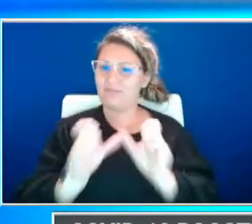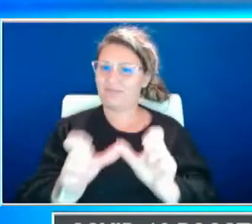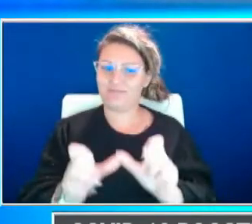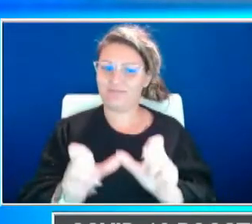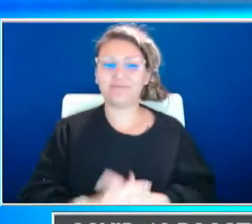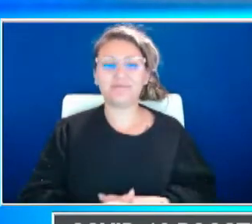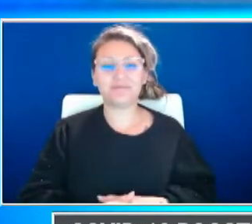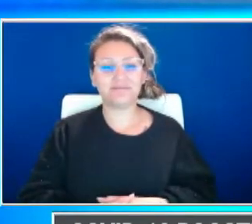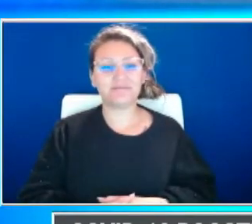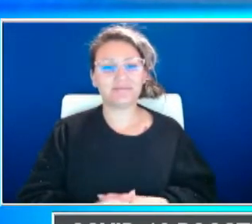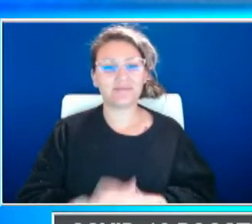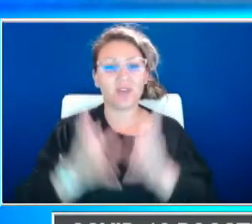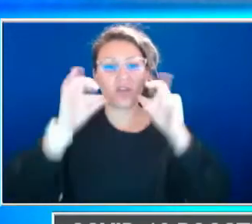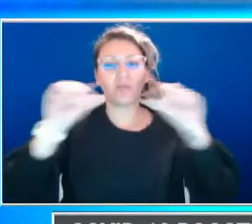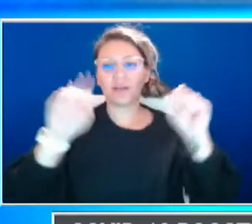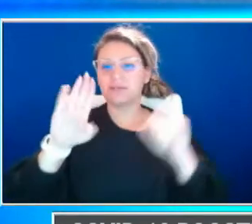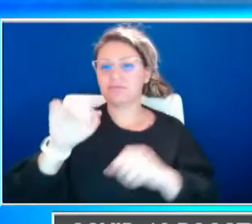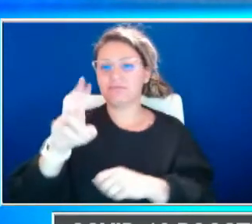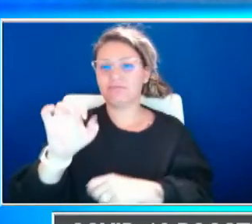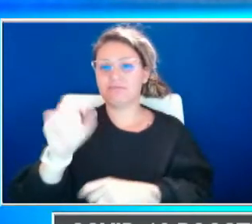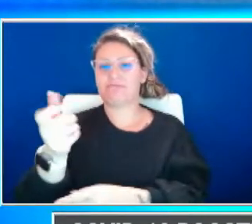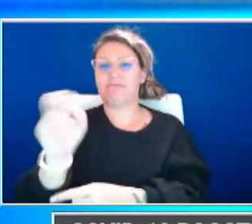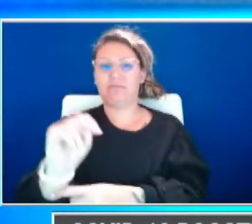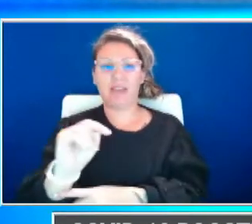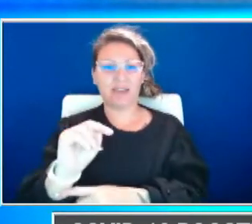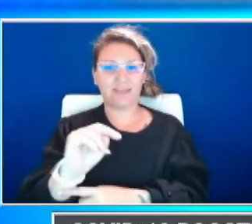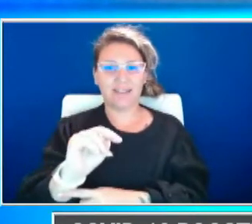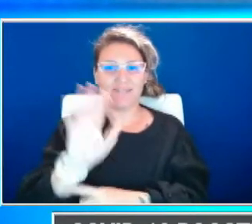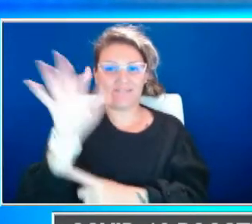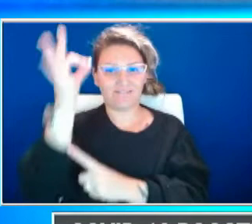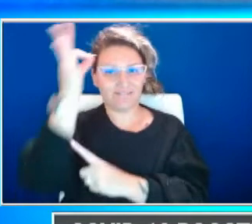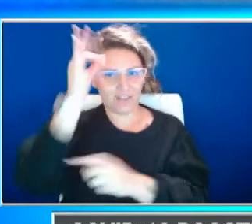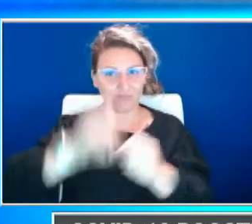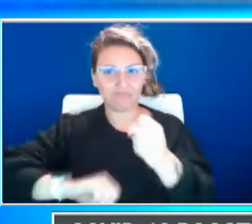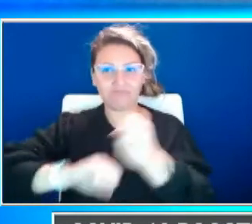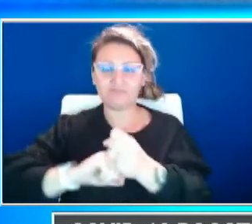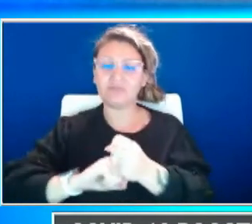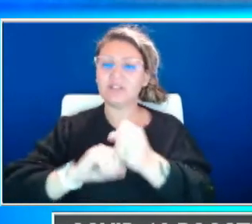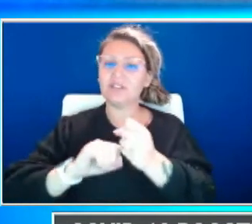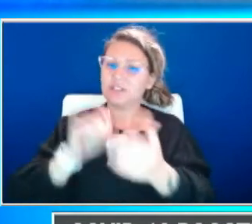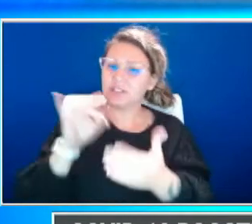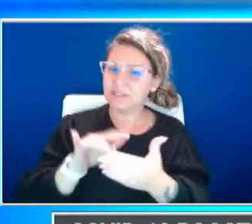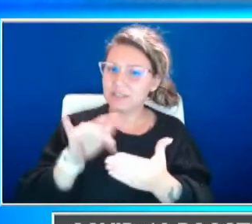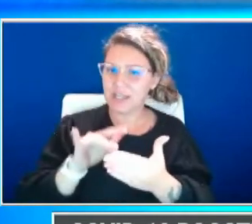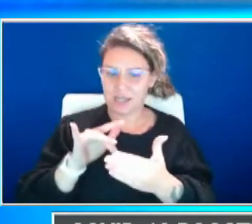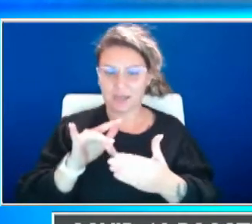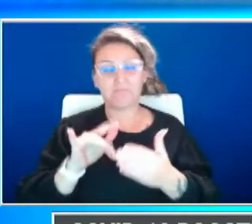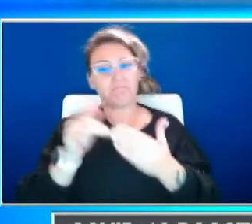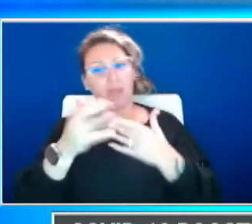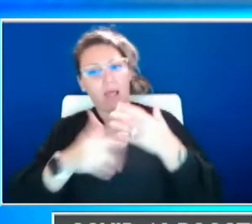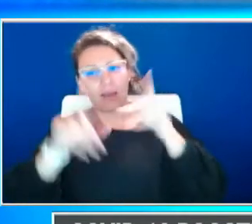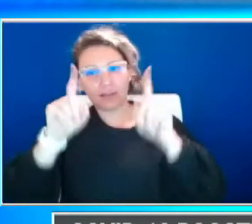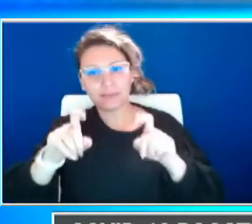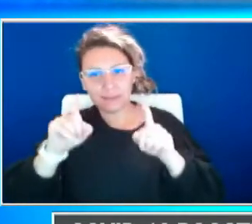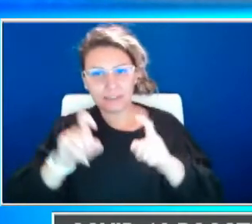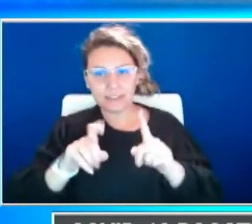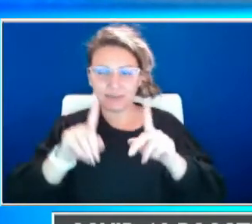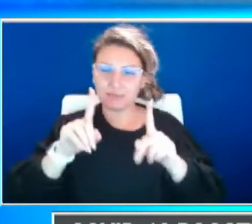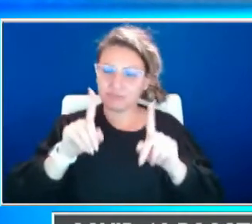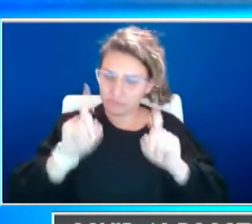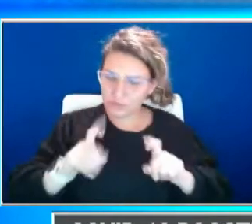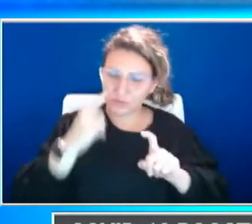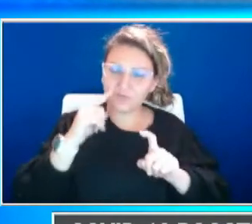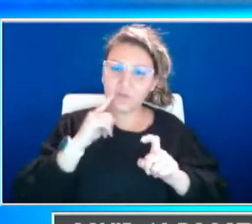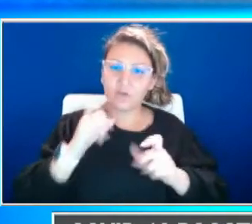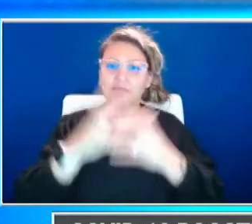President Biden also talked about a new federally backed study for using blood tests to screen against multiple cancers. Researchers call it a potential